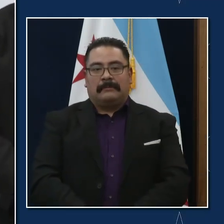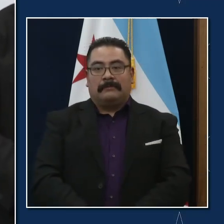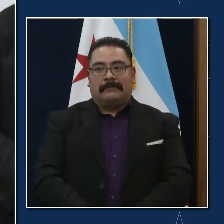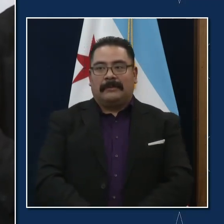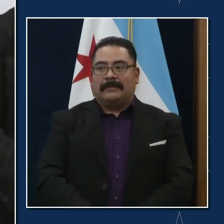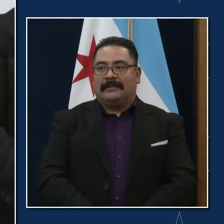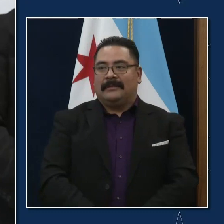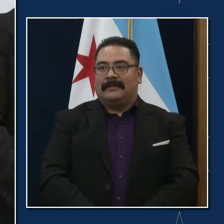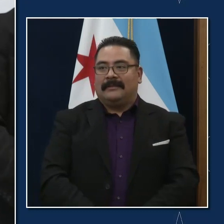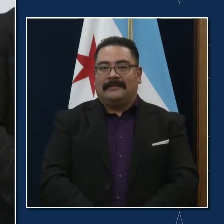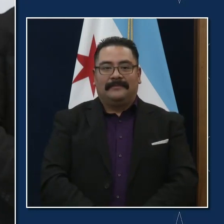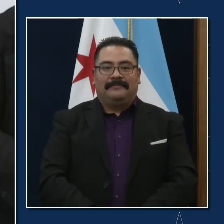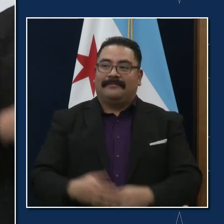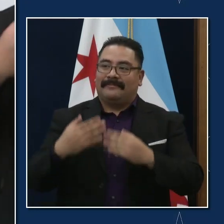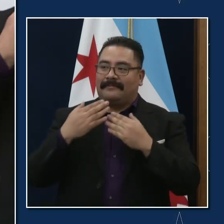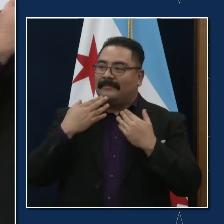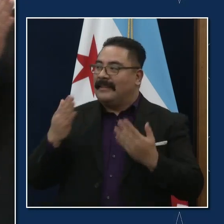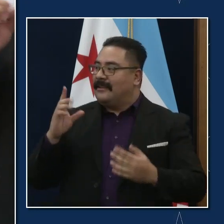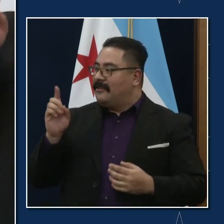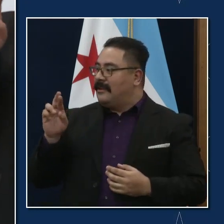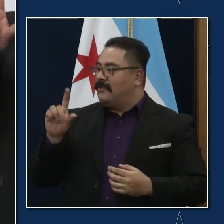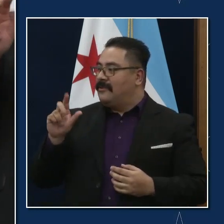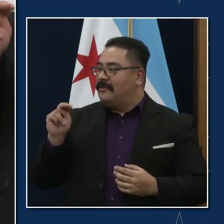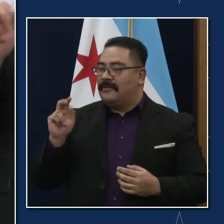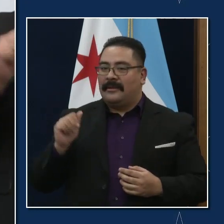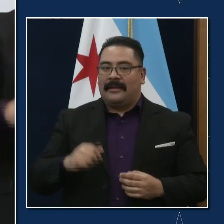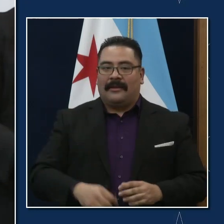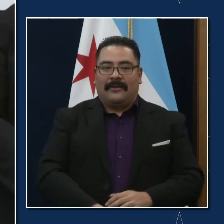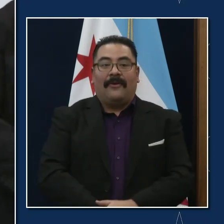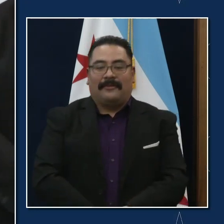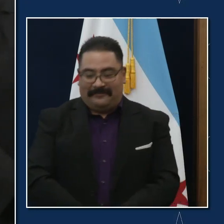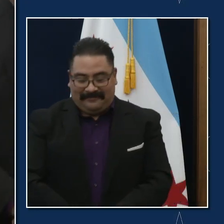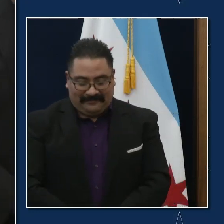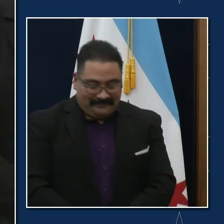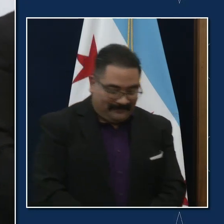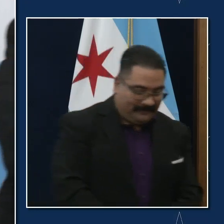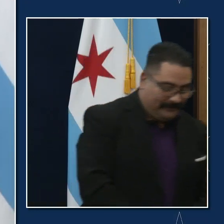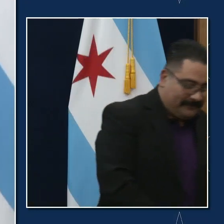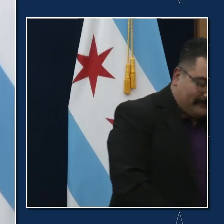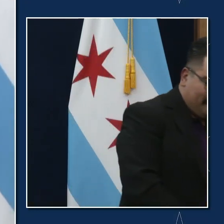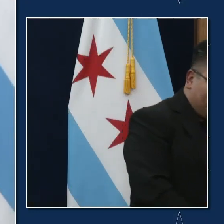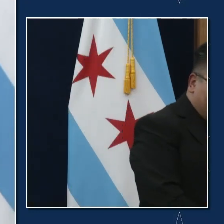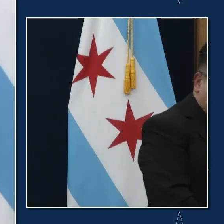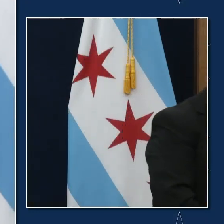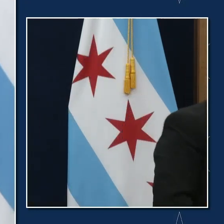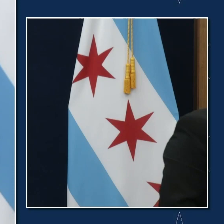Thanks, Dr. Luna. Thank you. Dr. Luna.